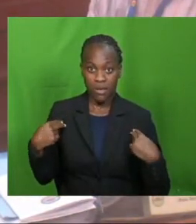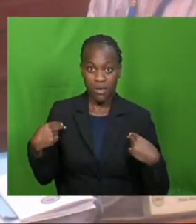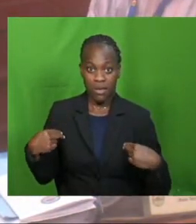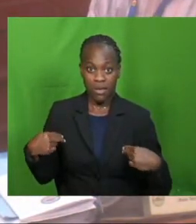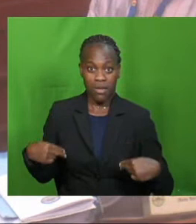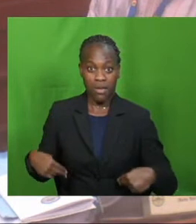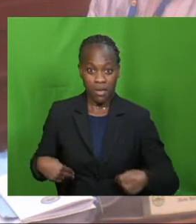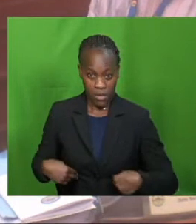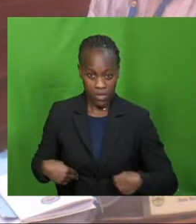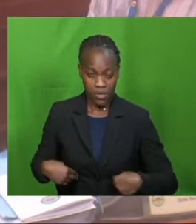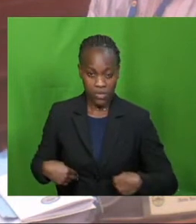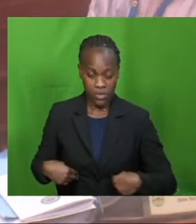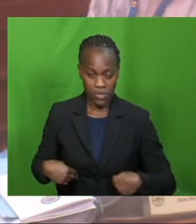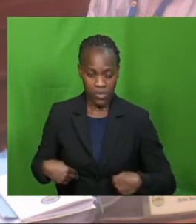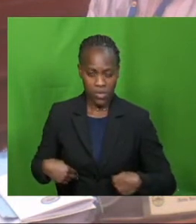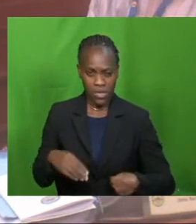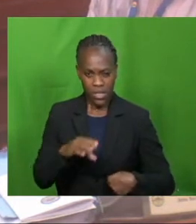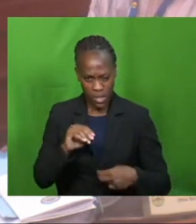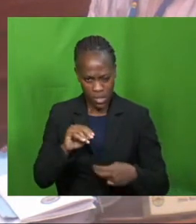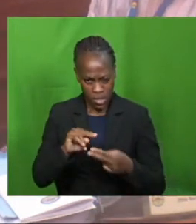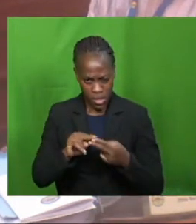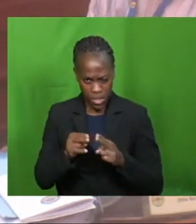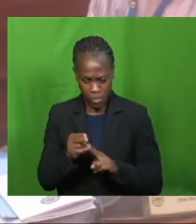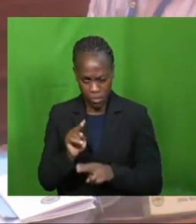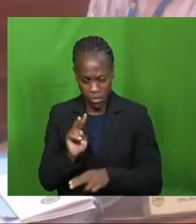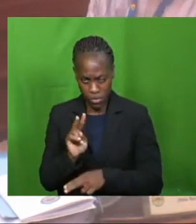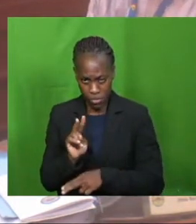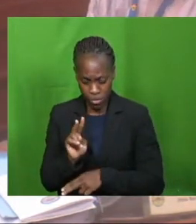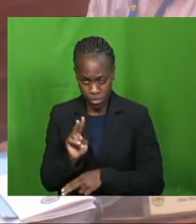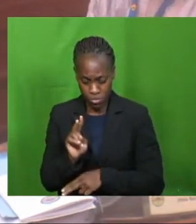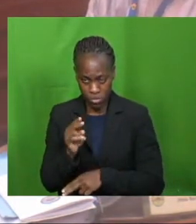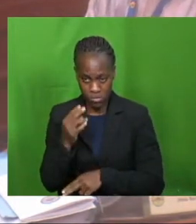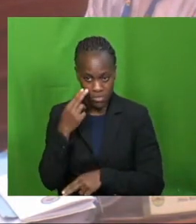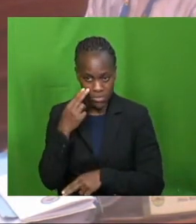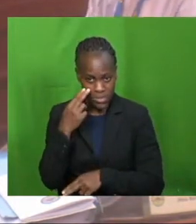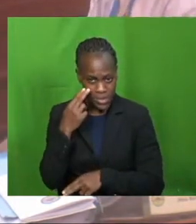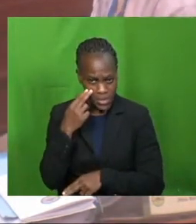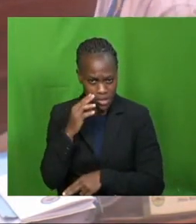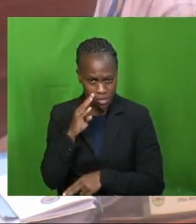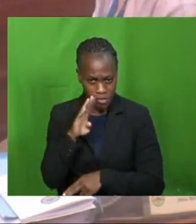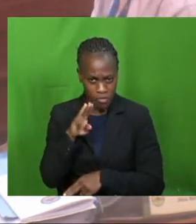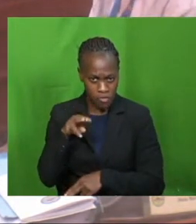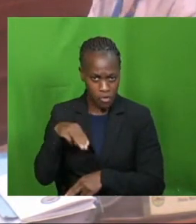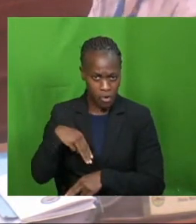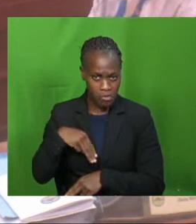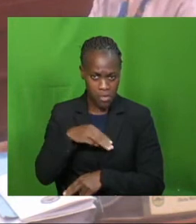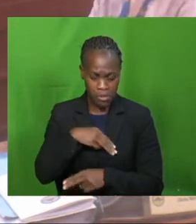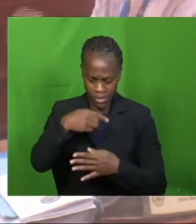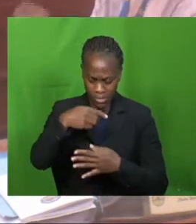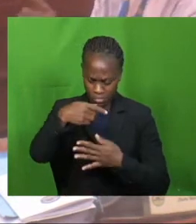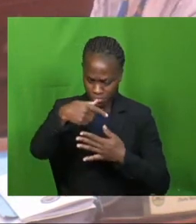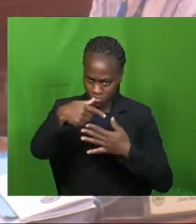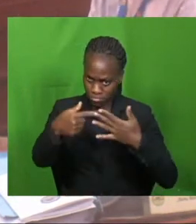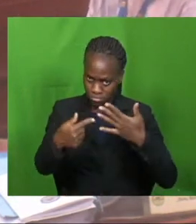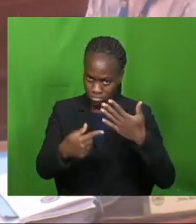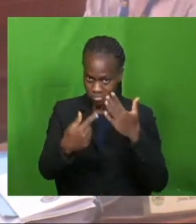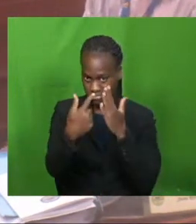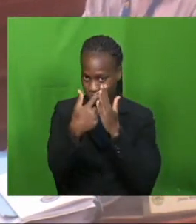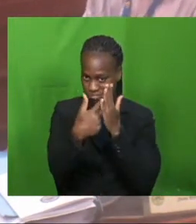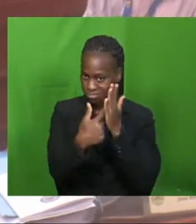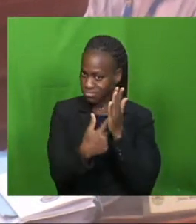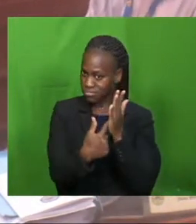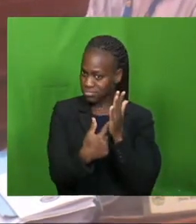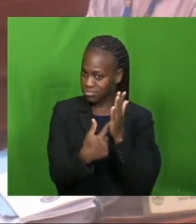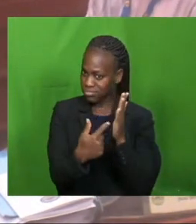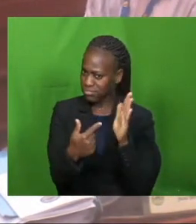And then item 2, I see 4 members listed. Mr. Speaker,